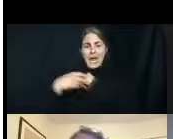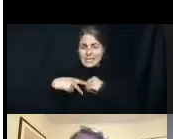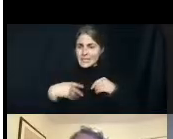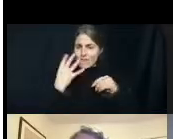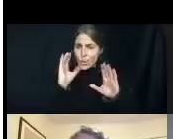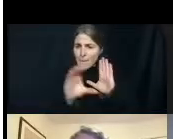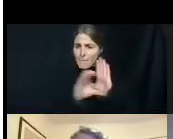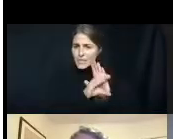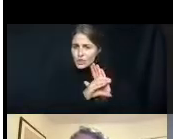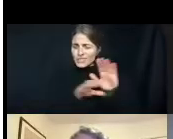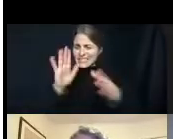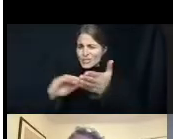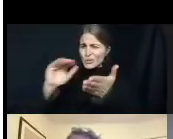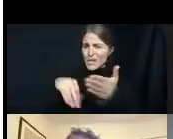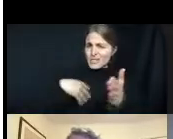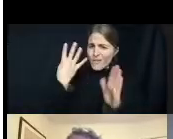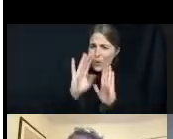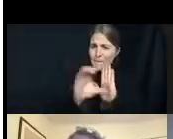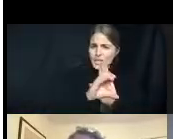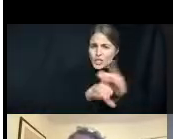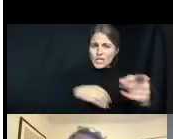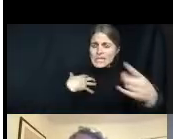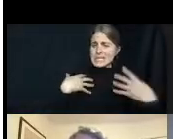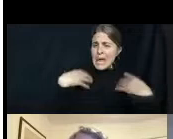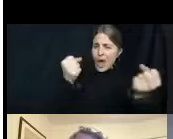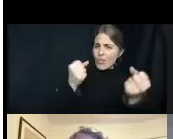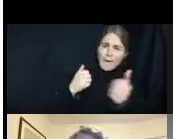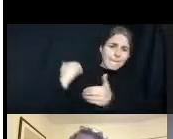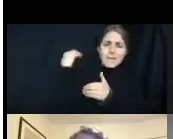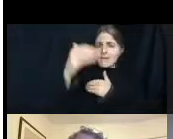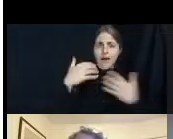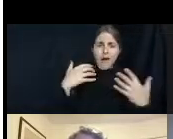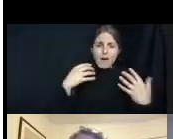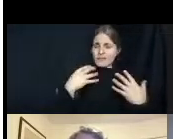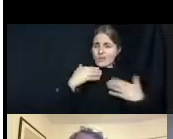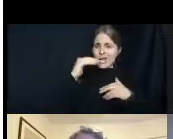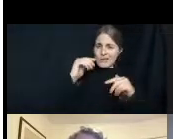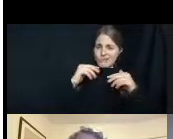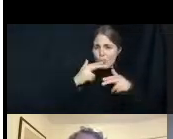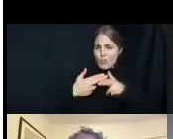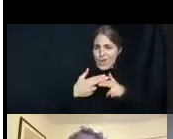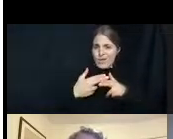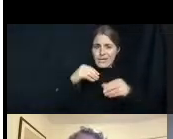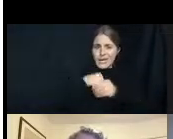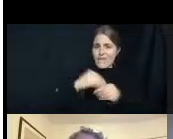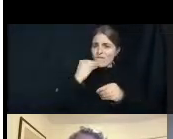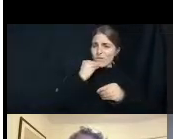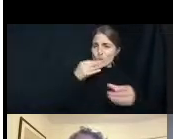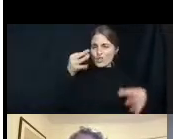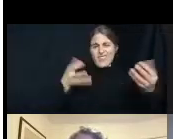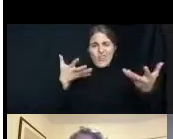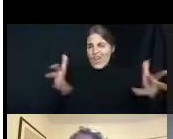of these young ladies. It says health beyond weight and food justice. That's what's okay on my